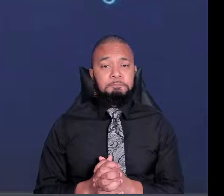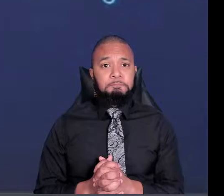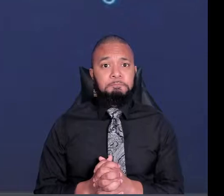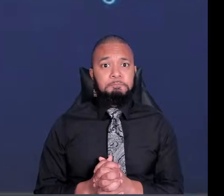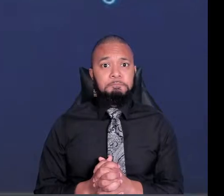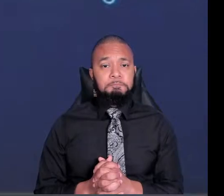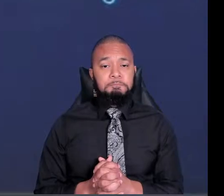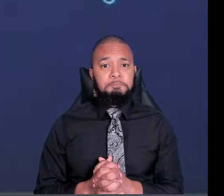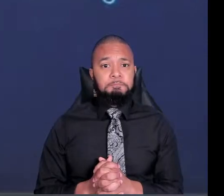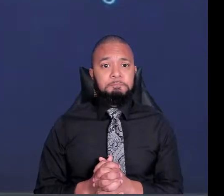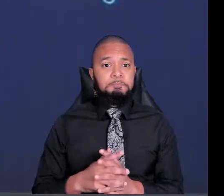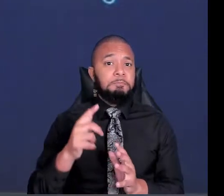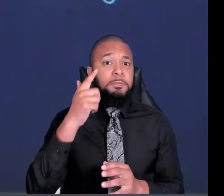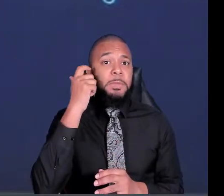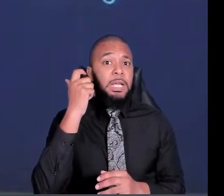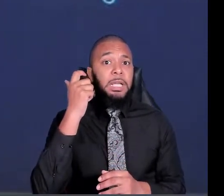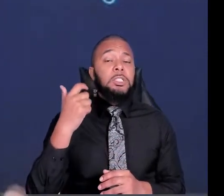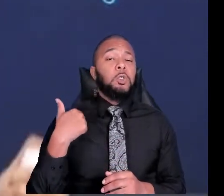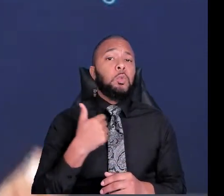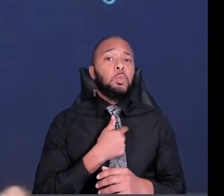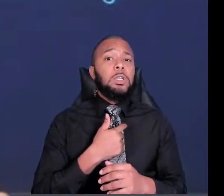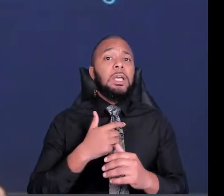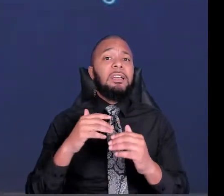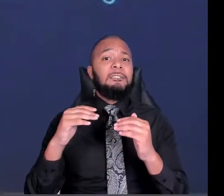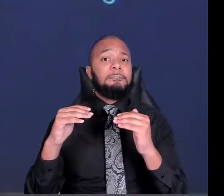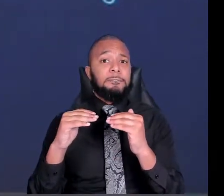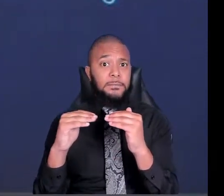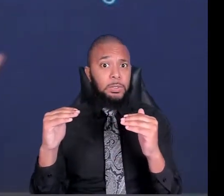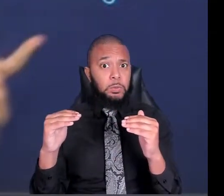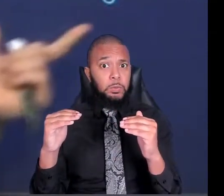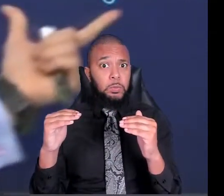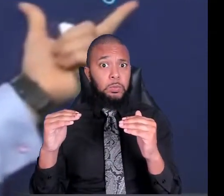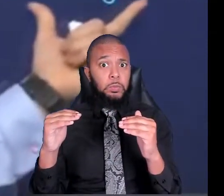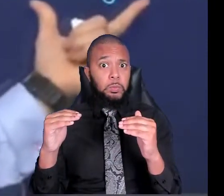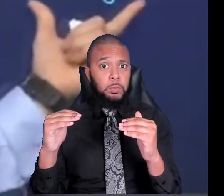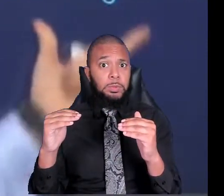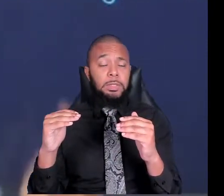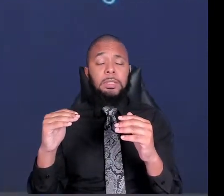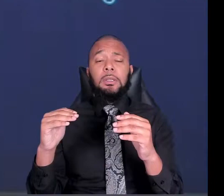Because we were fair and did it to both sides,